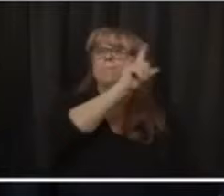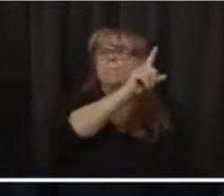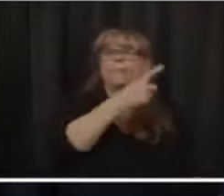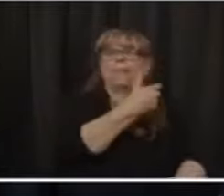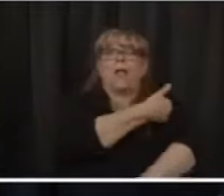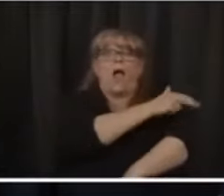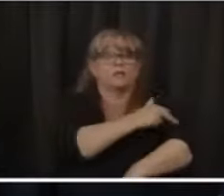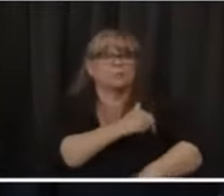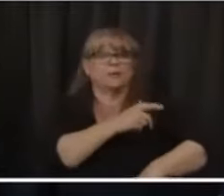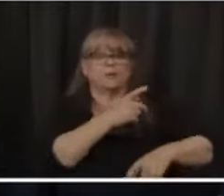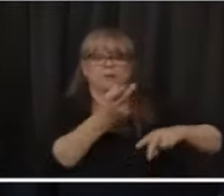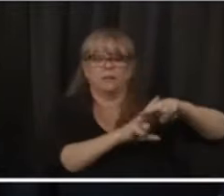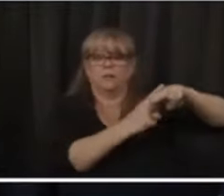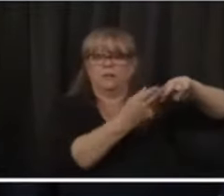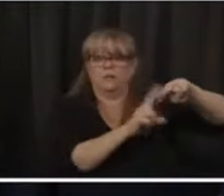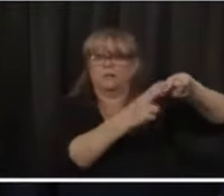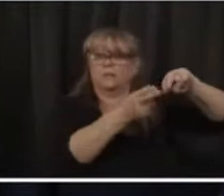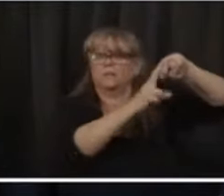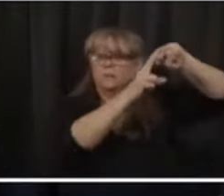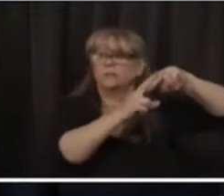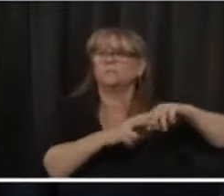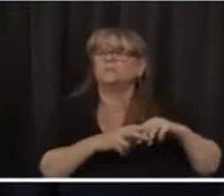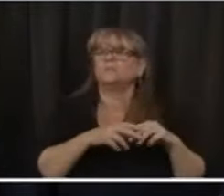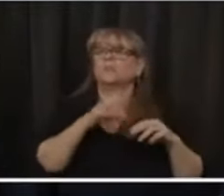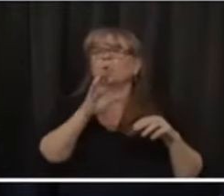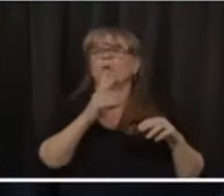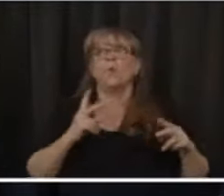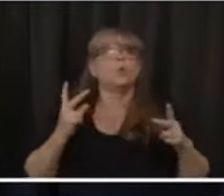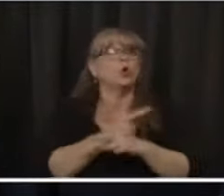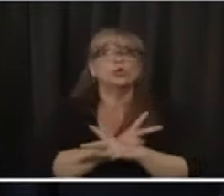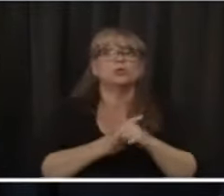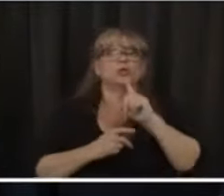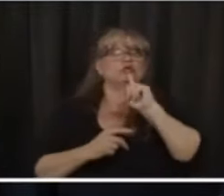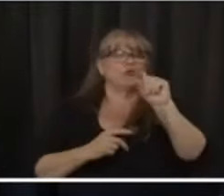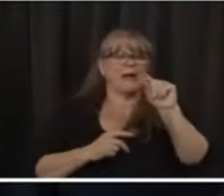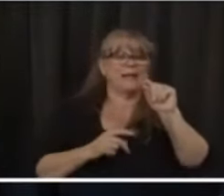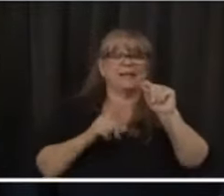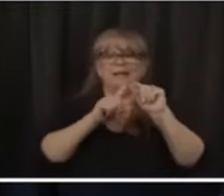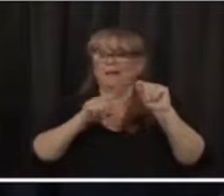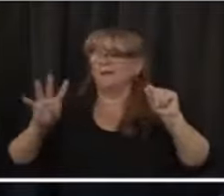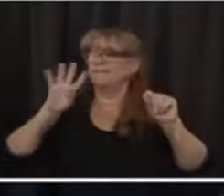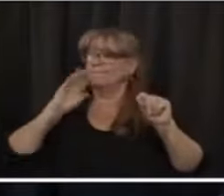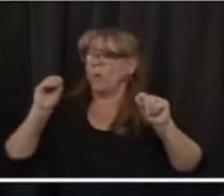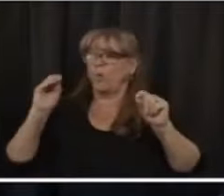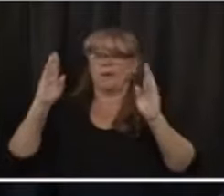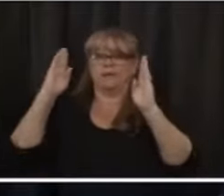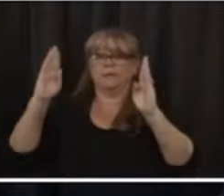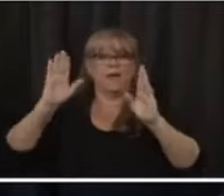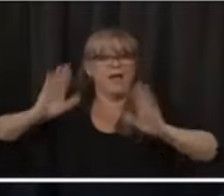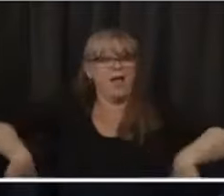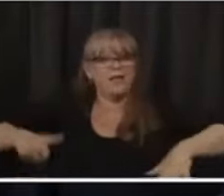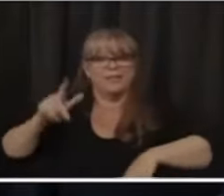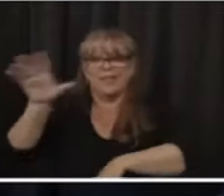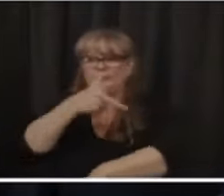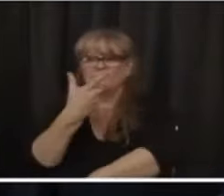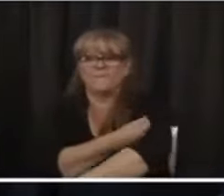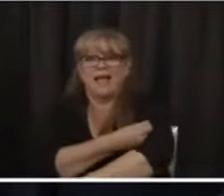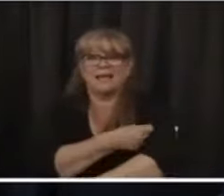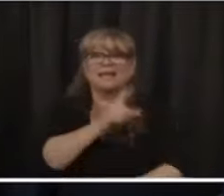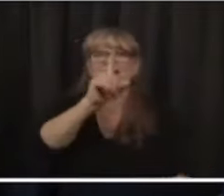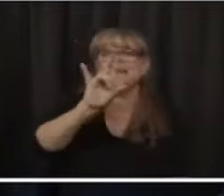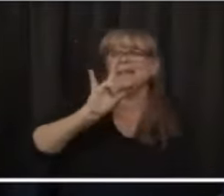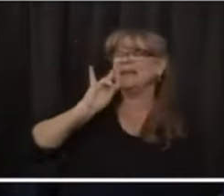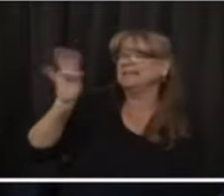increase. It's especially people in their 20s, 30s, and 40s who haven't been vaccinated. Hospitalization numbers, 70s and 80s, are continuing to decrease.